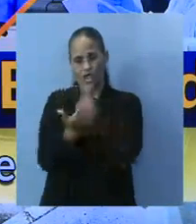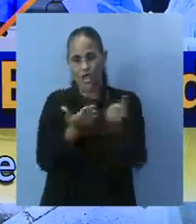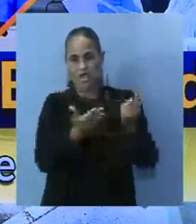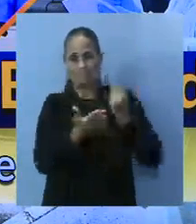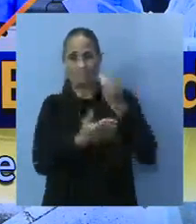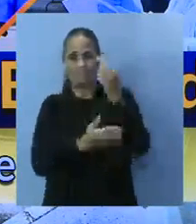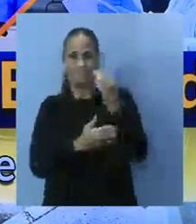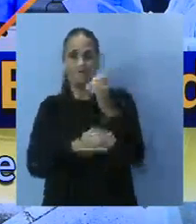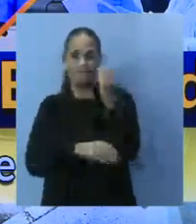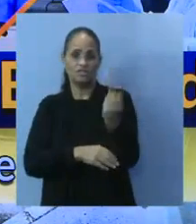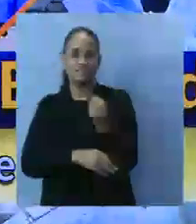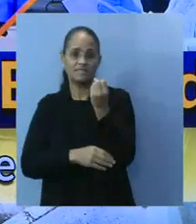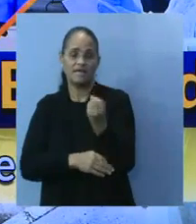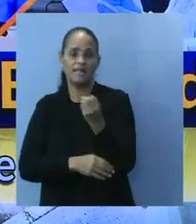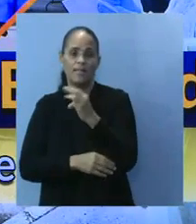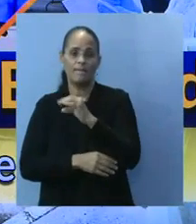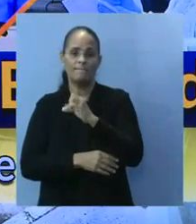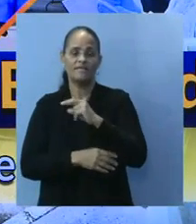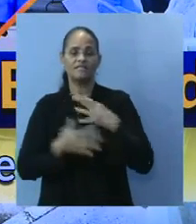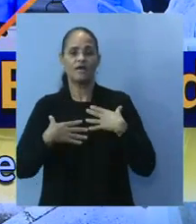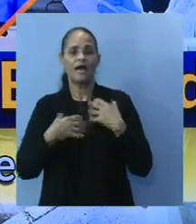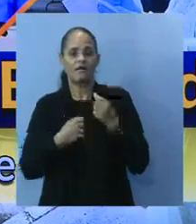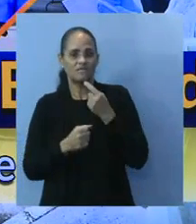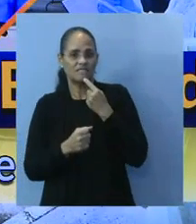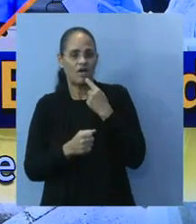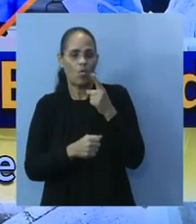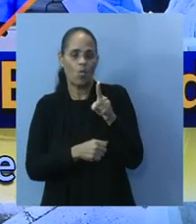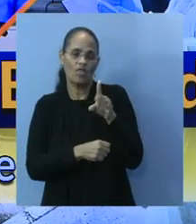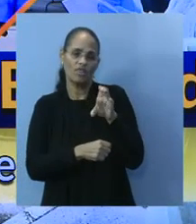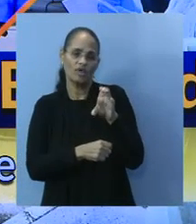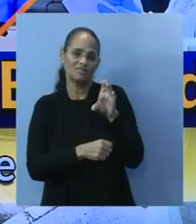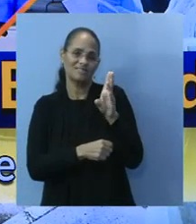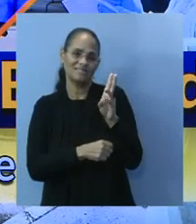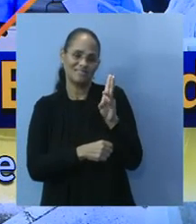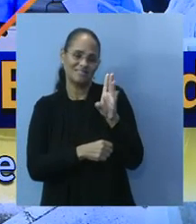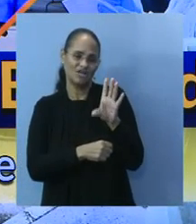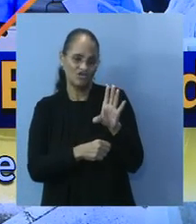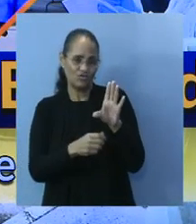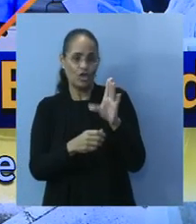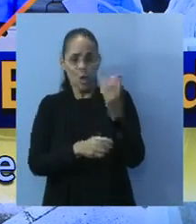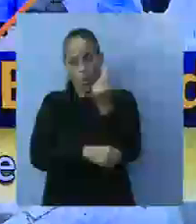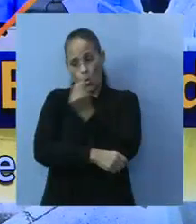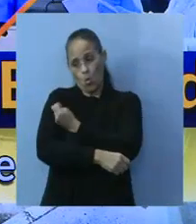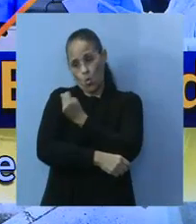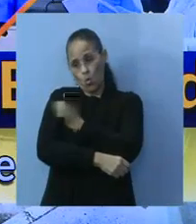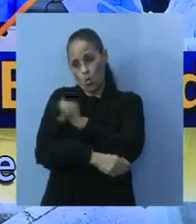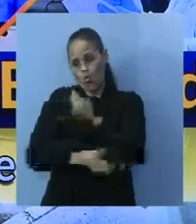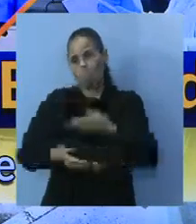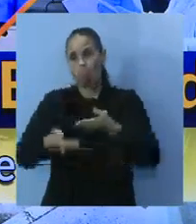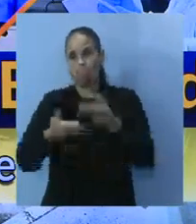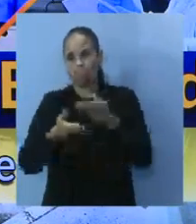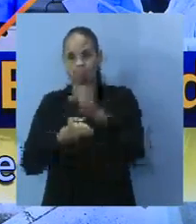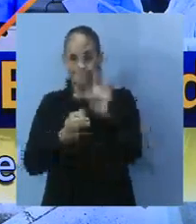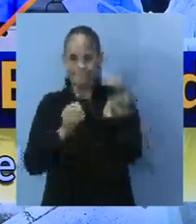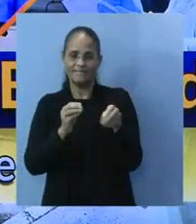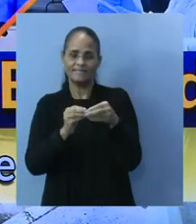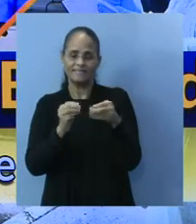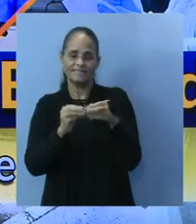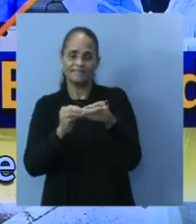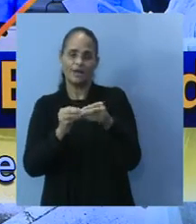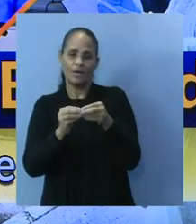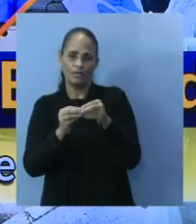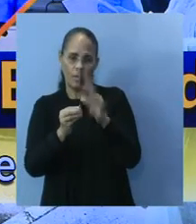Saturday, as the Minister of Health indicated, 1,665 doses of the vaccine were administered. In addition, there were